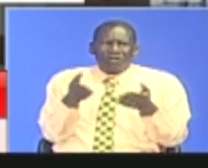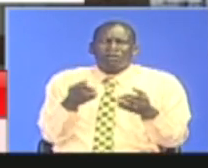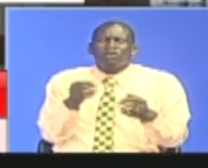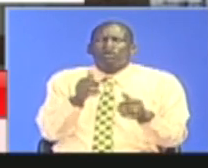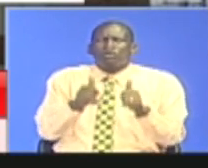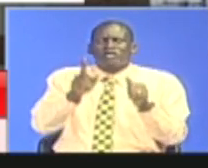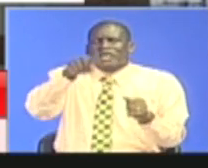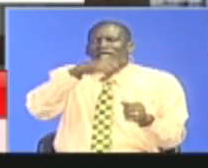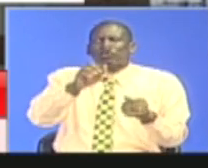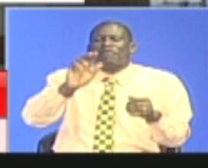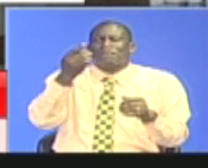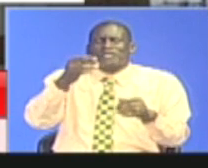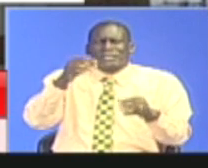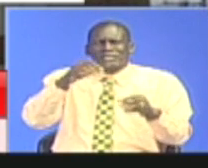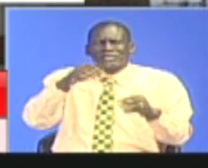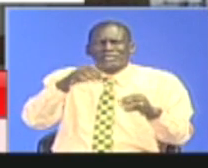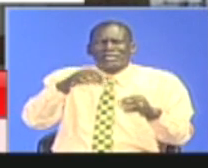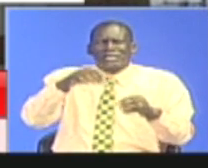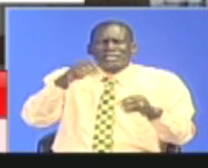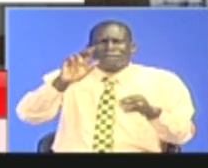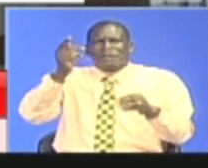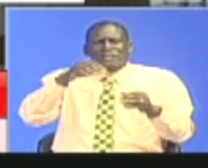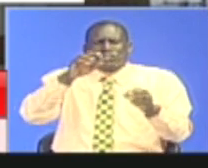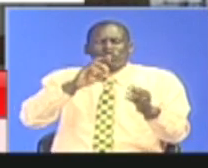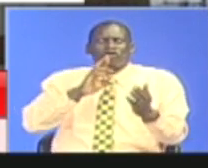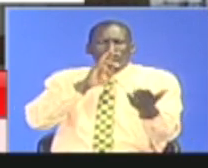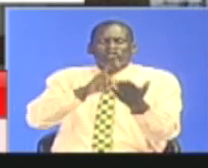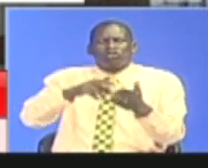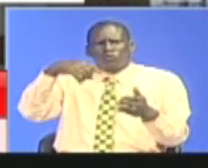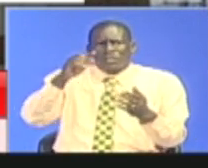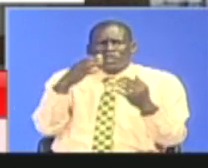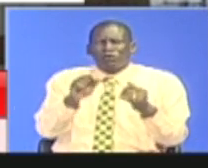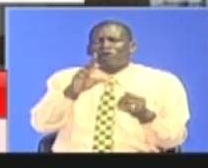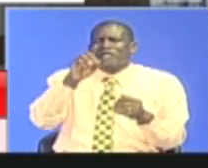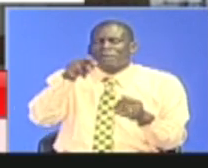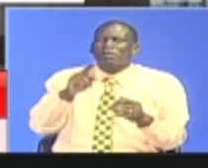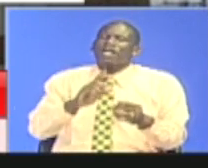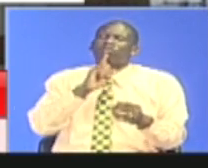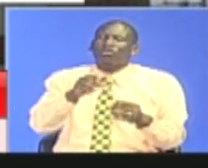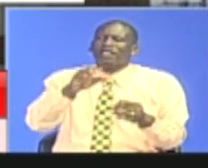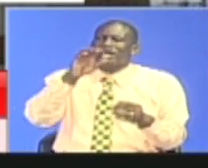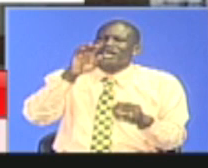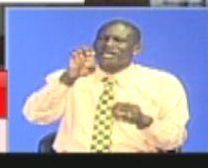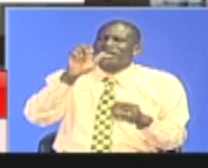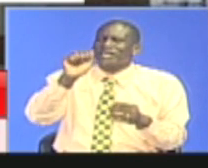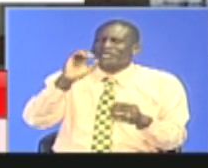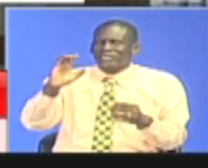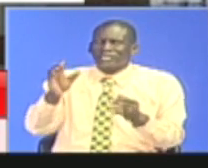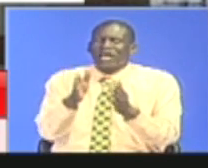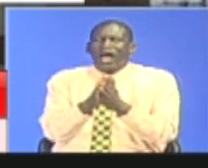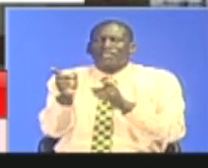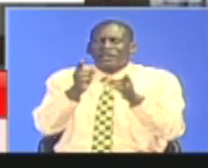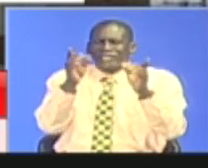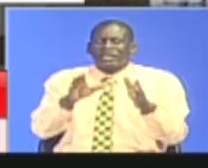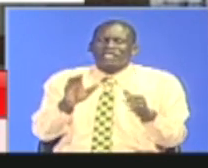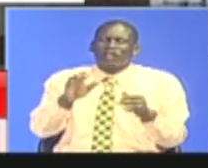president's win, that's President Kenyatta's win. Now, the DPP has also ordered the Ethics and Anti-Corruption Commission and the Director of